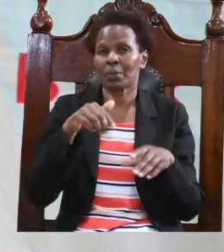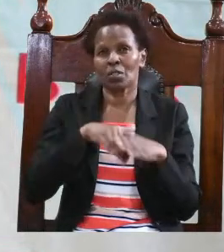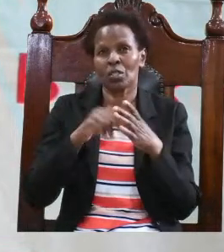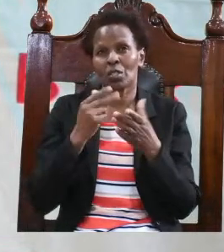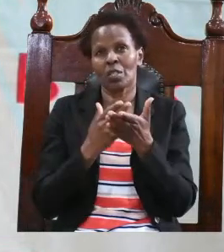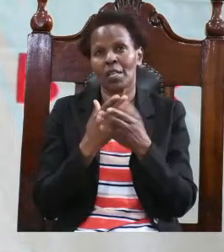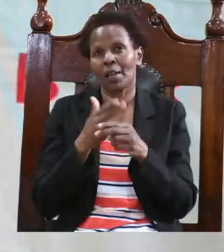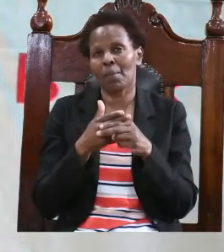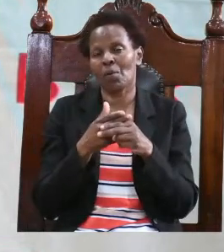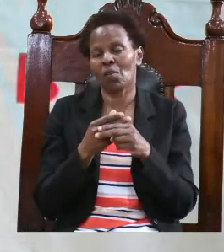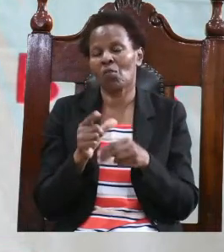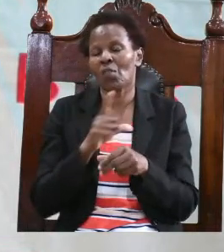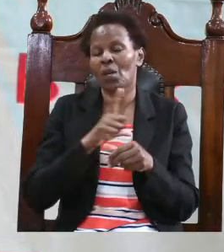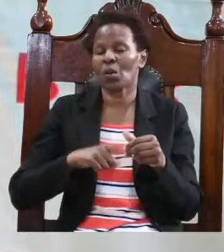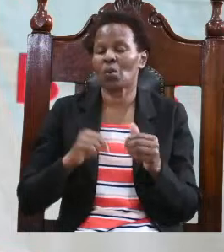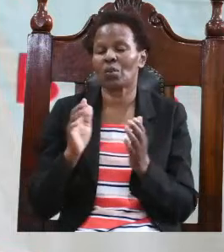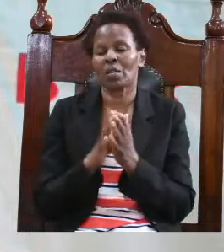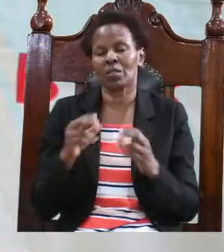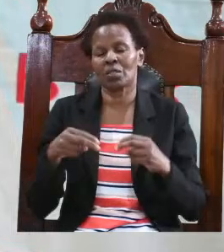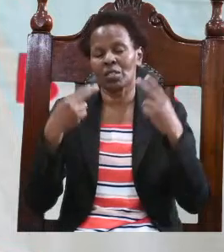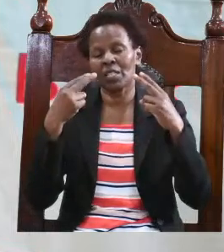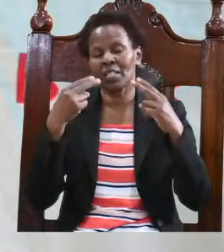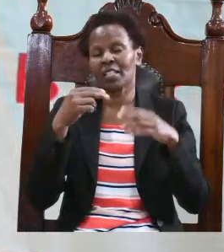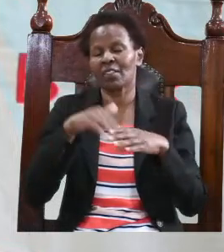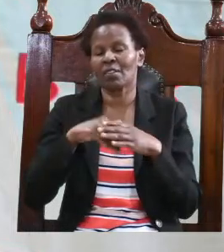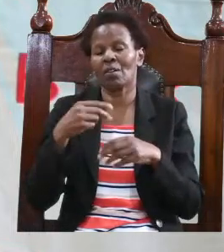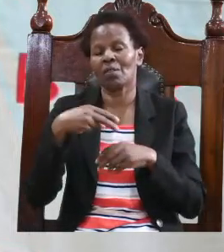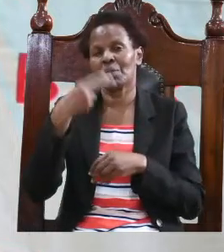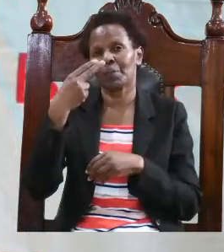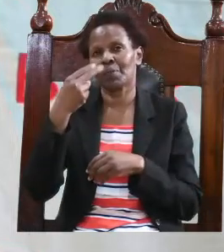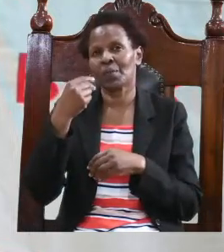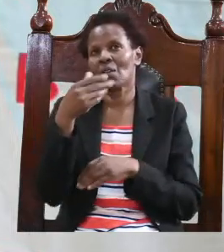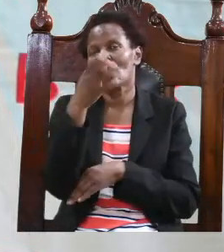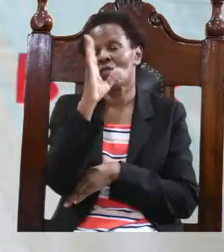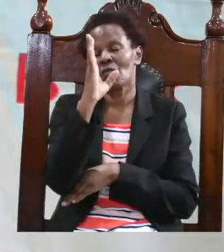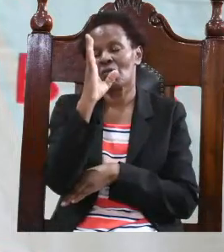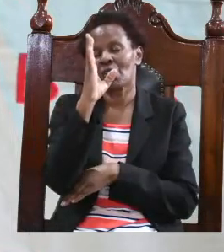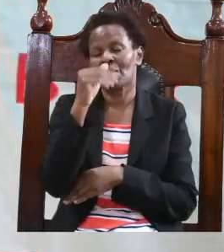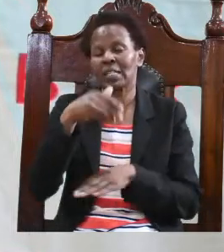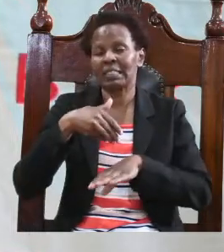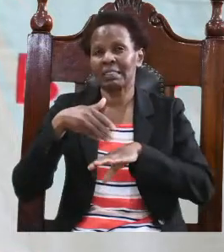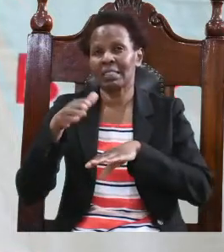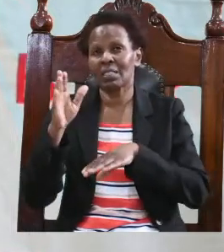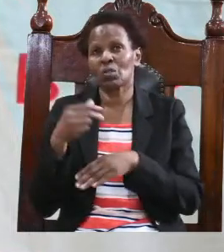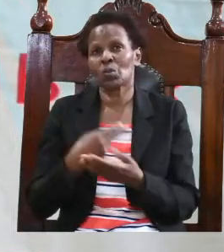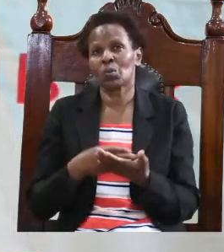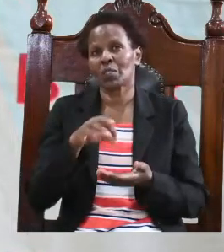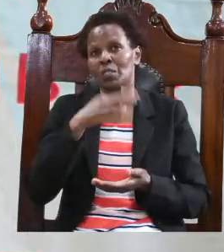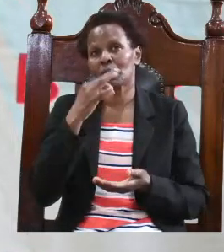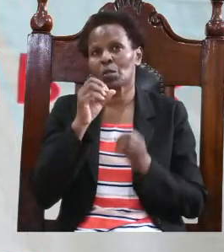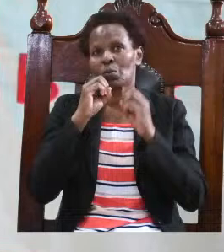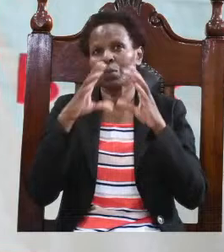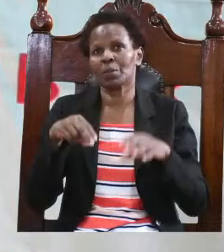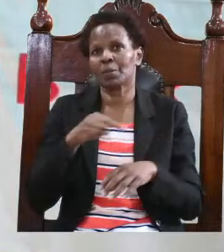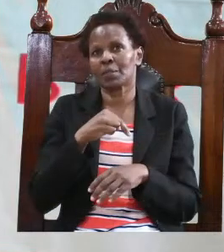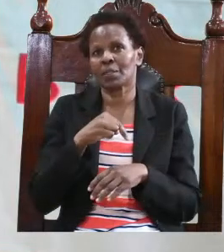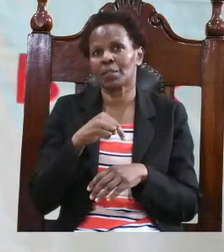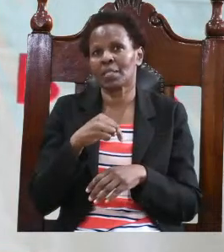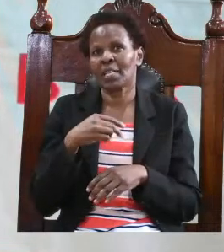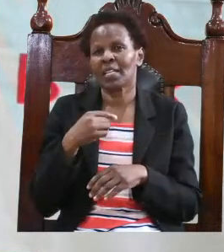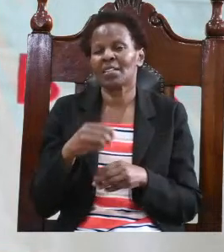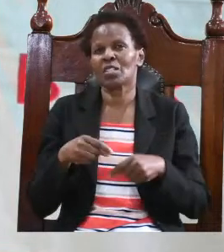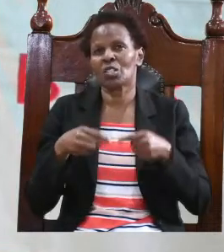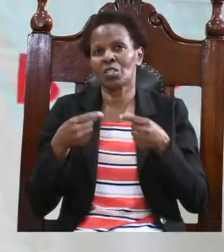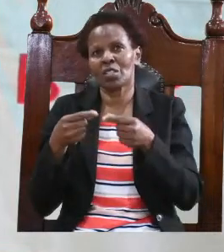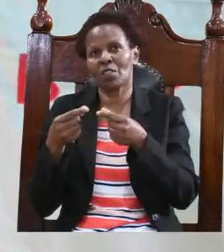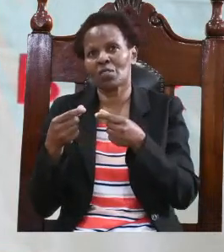of the Lord. Hosanna in the highest. Heavenly Father, send down your Holy Spirit to bless us and these